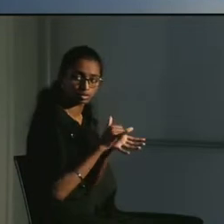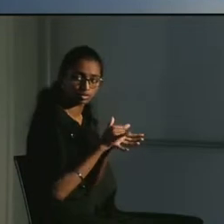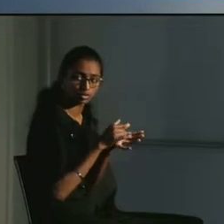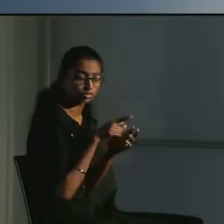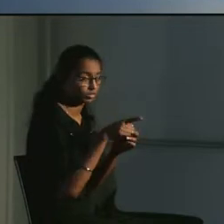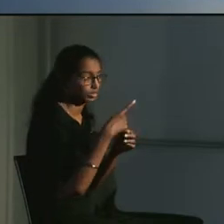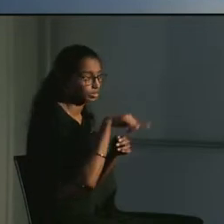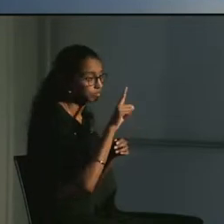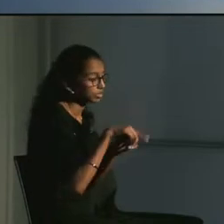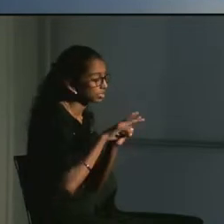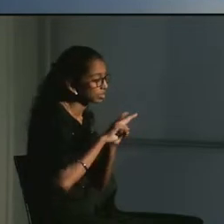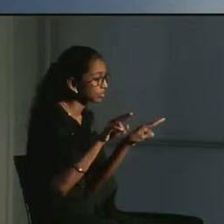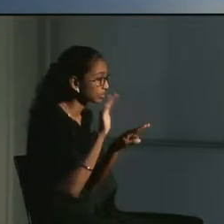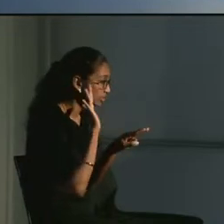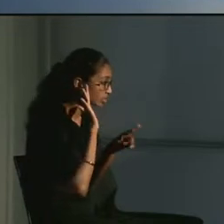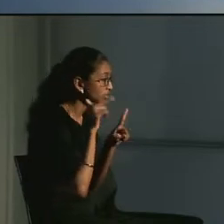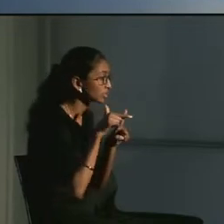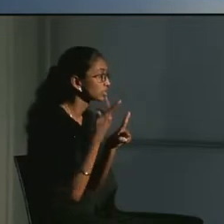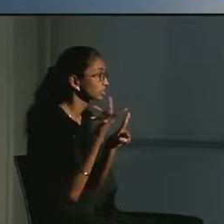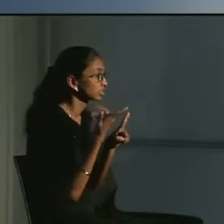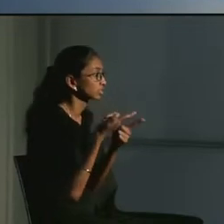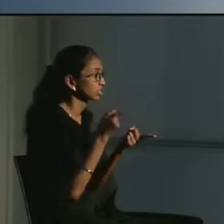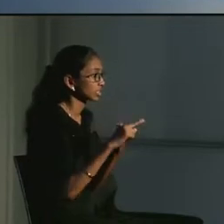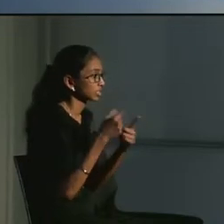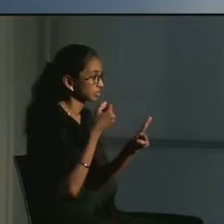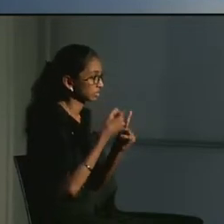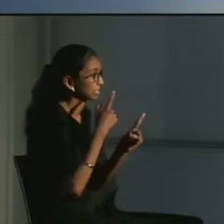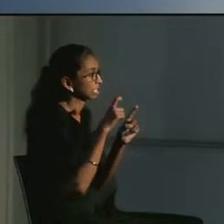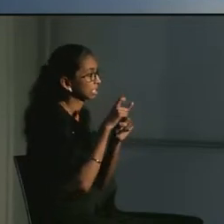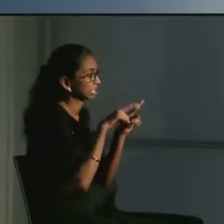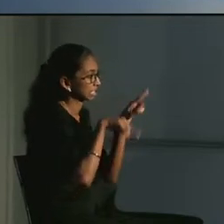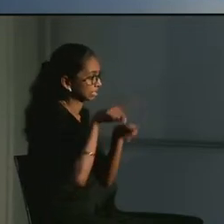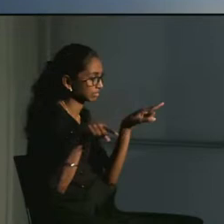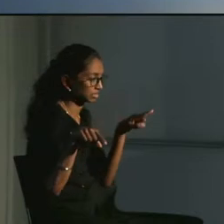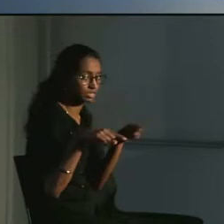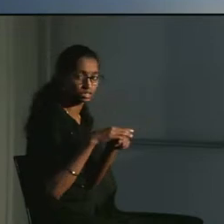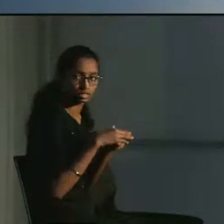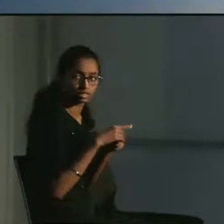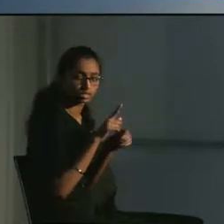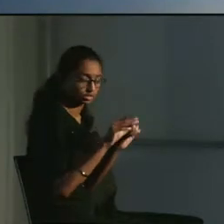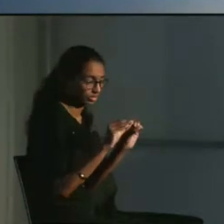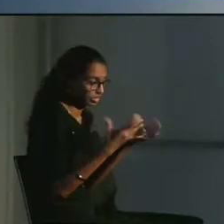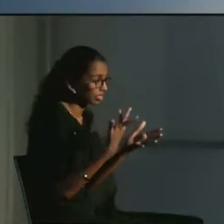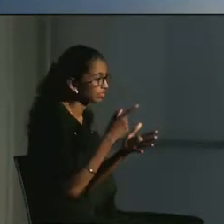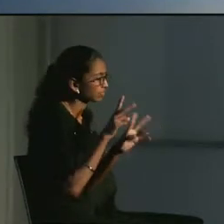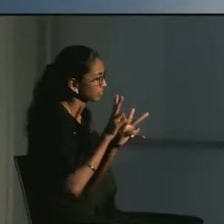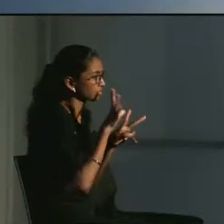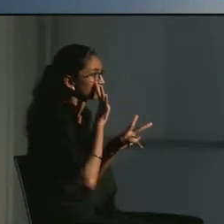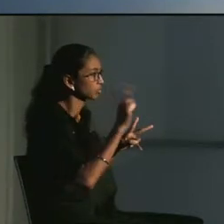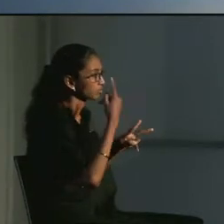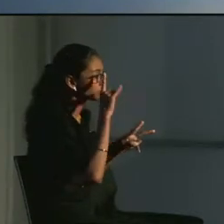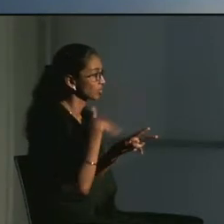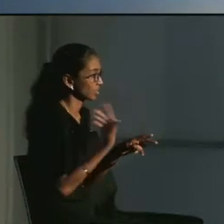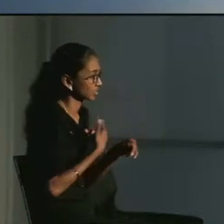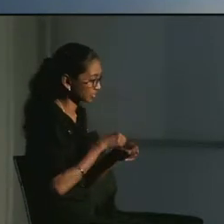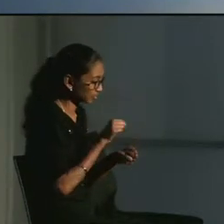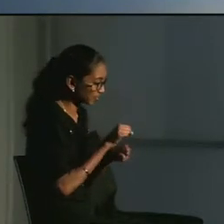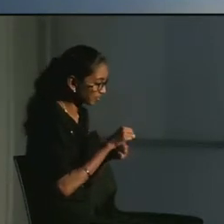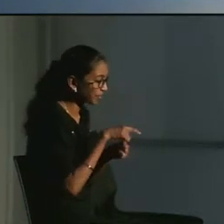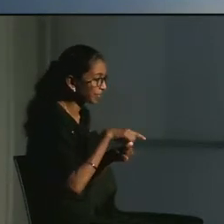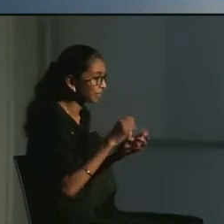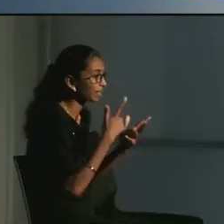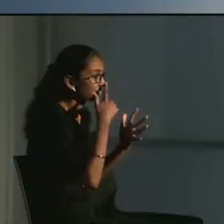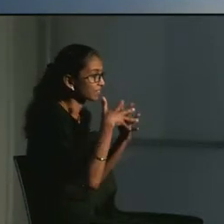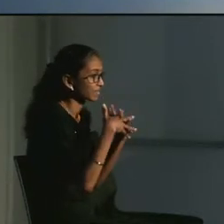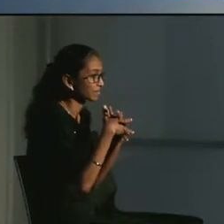completely ignoring the fact that they are in fact the lifetime. It became very crucial for us across our work to think about women,